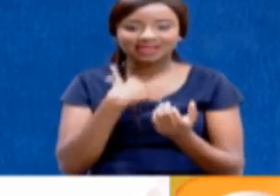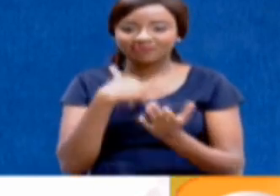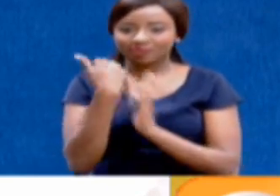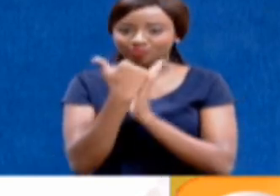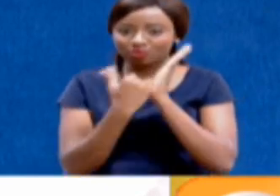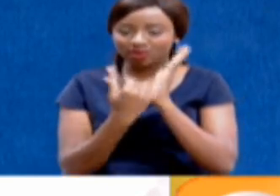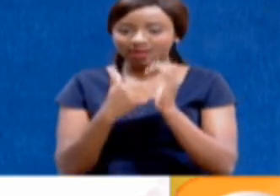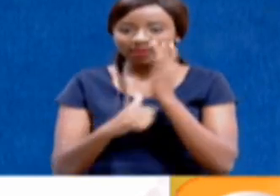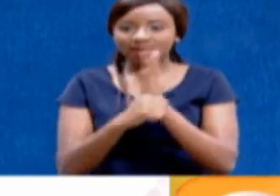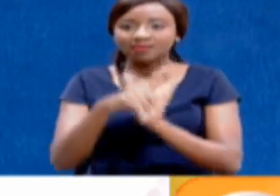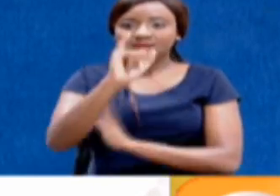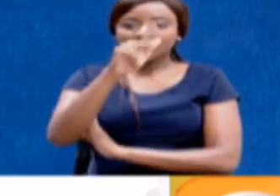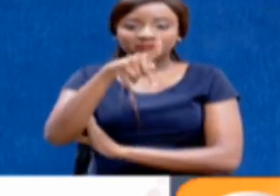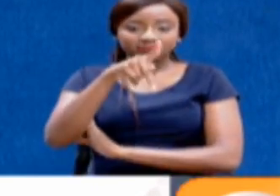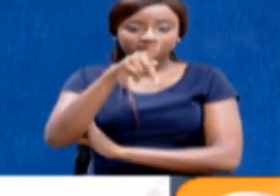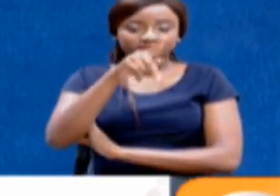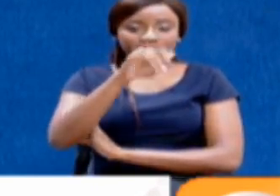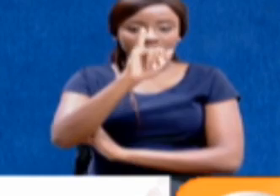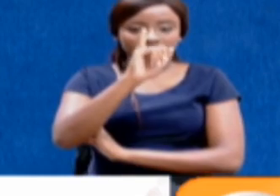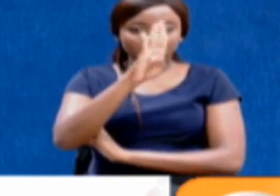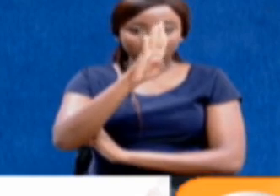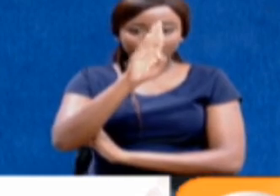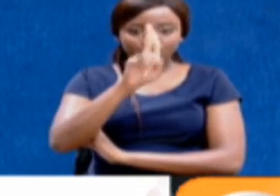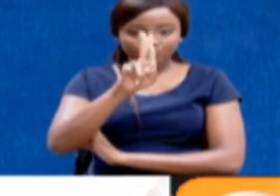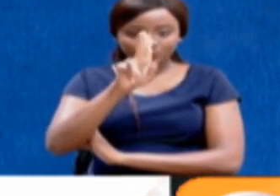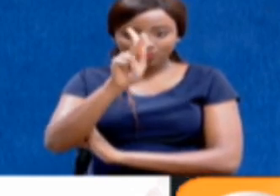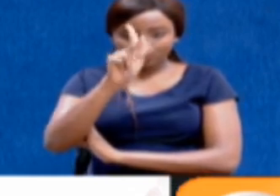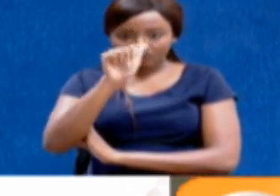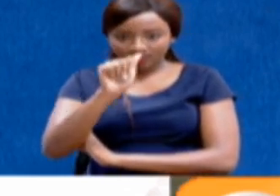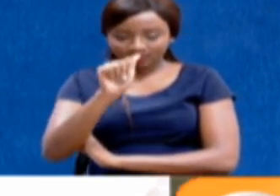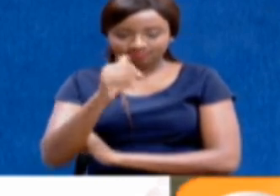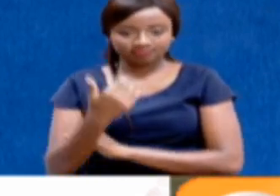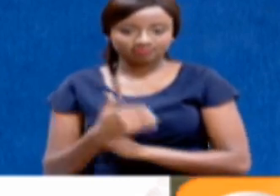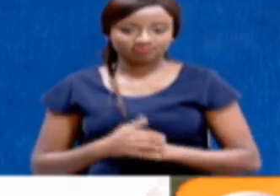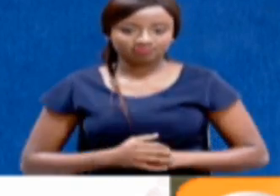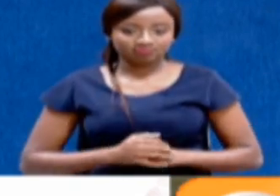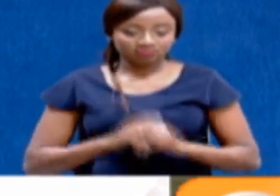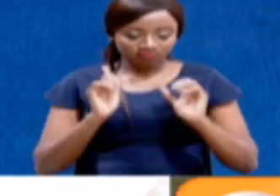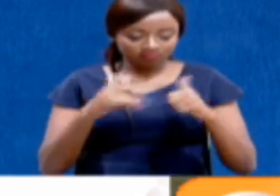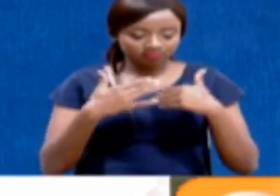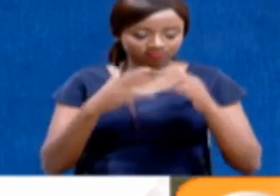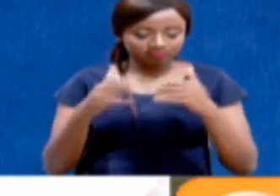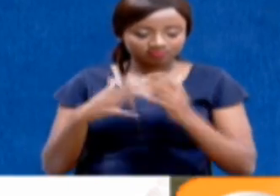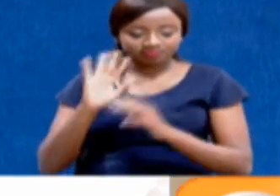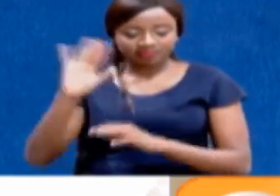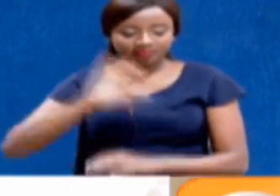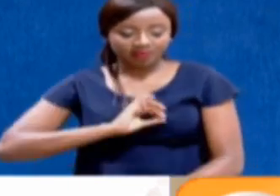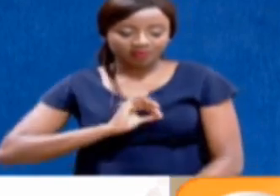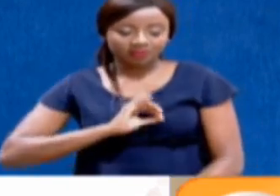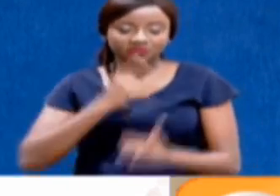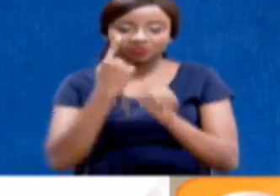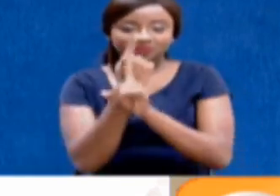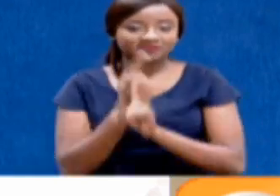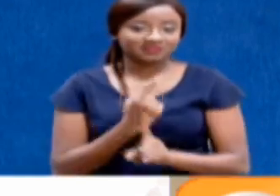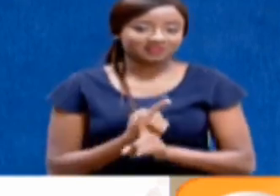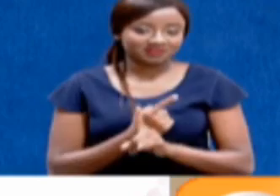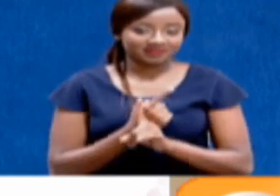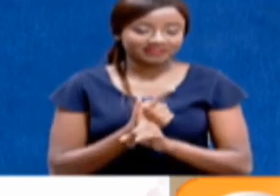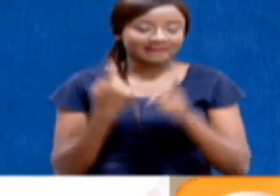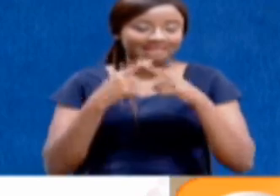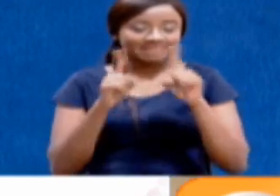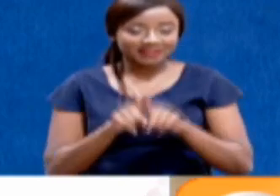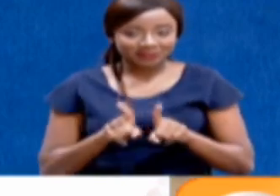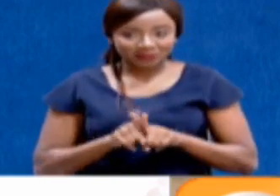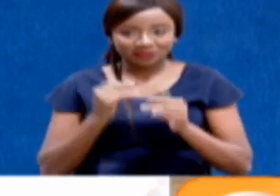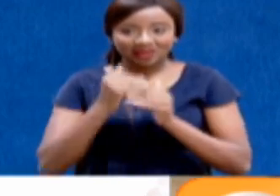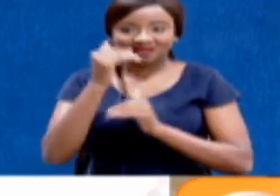move the retailer announced was to prepare it for full listing in 18 months, opening up its ownership to many more. But